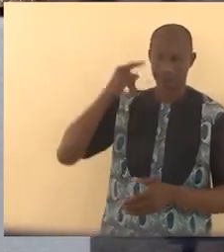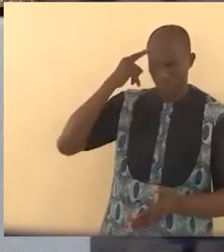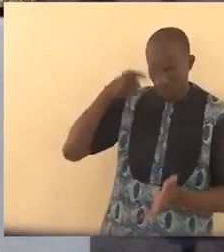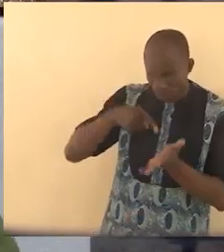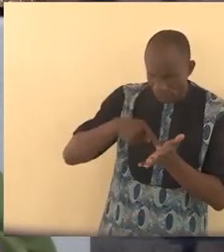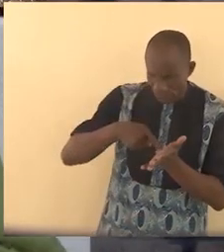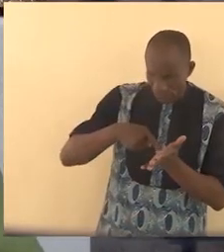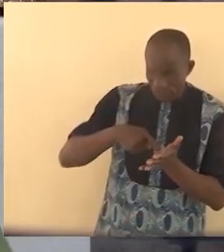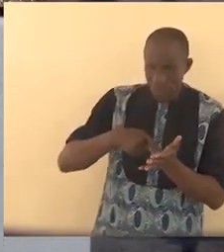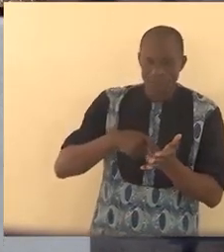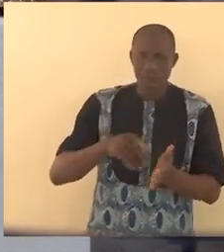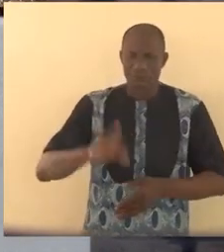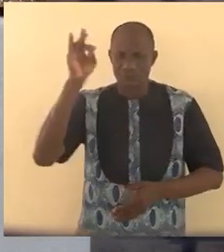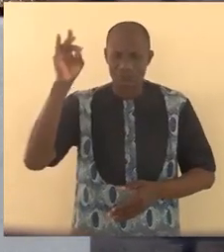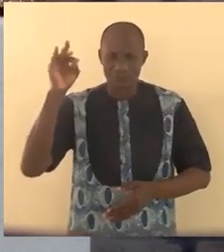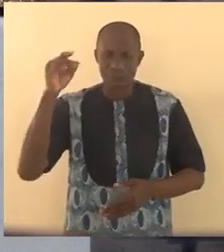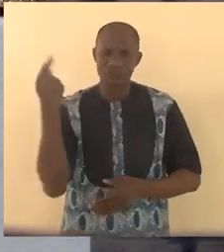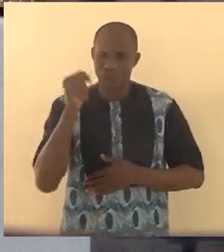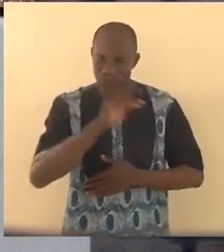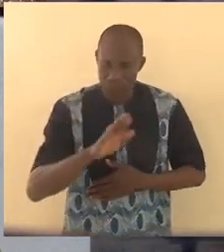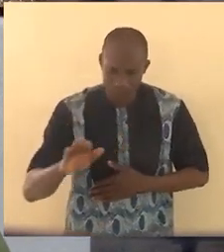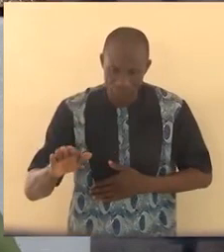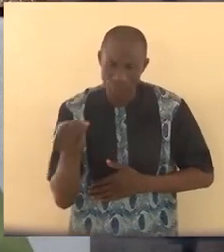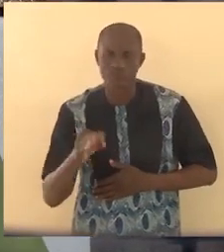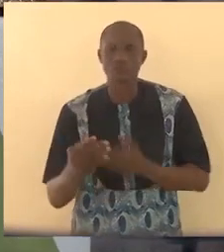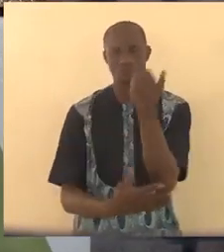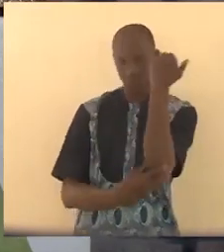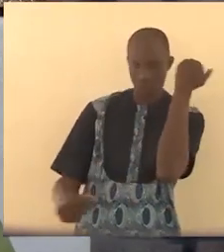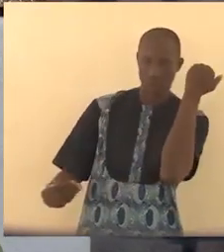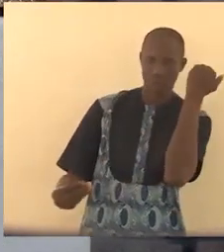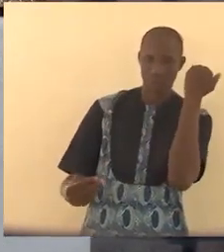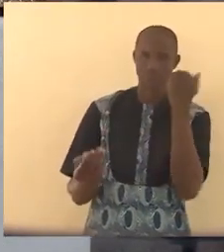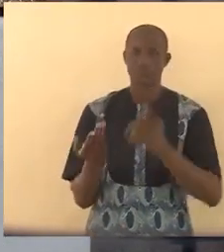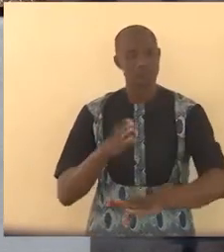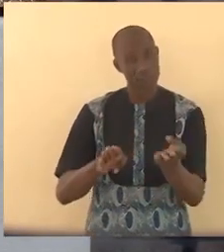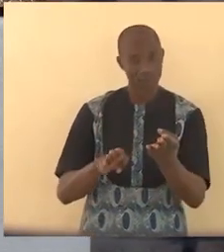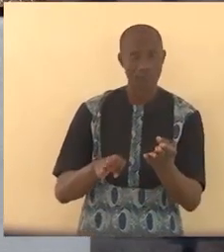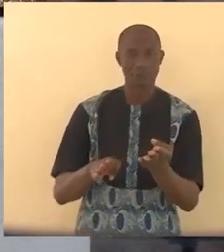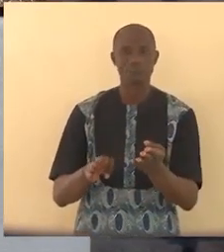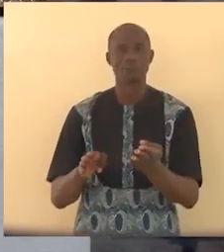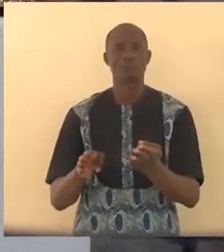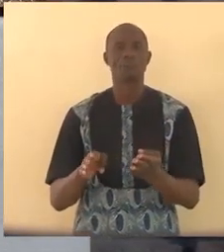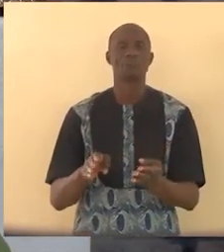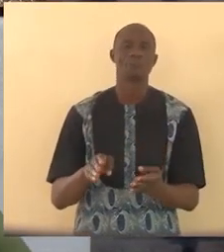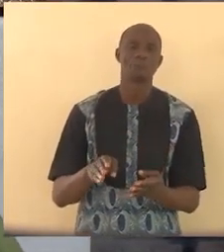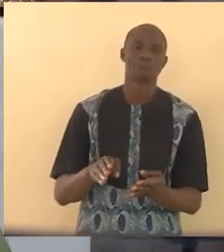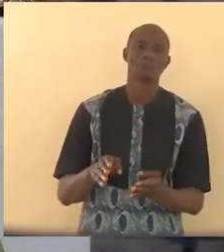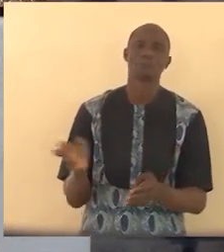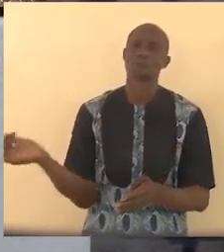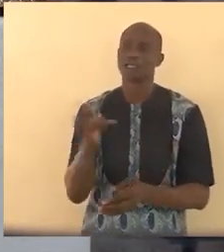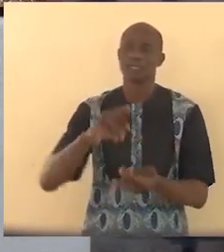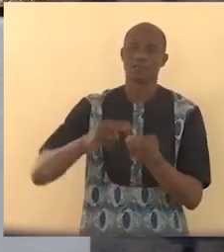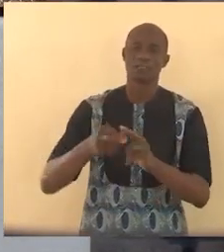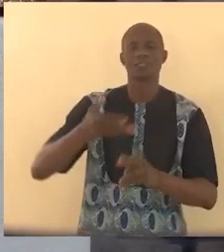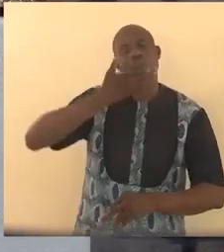on these things and I have discovered that the children of the poor, the man who died poor and left children, actually the children often